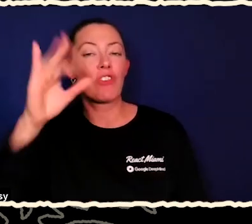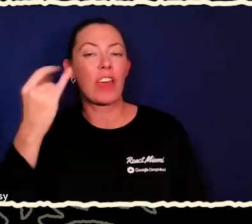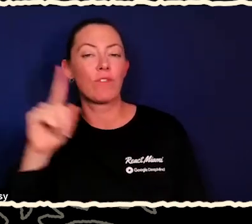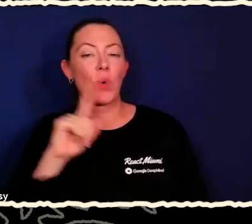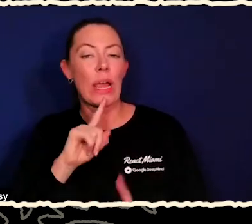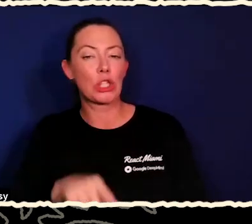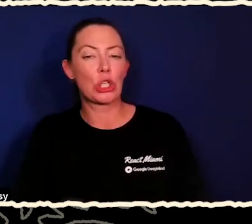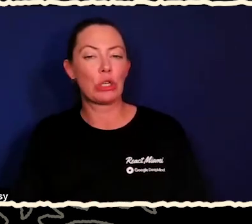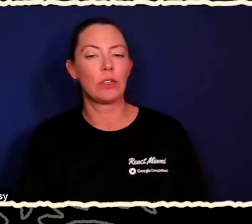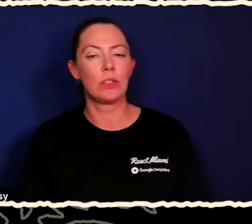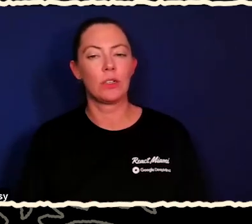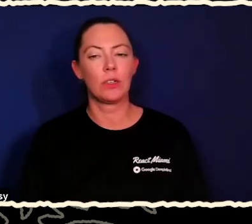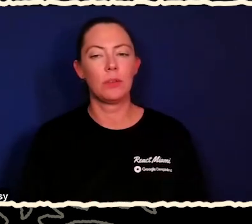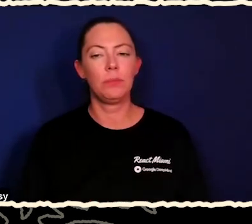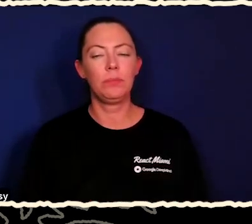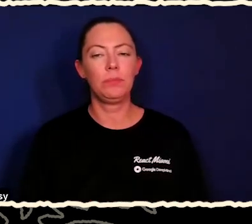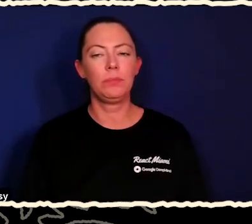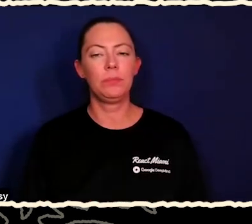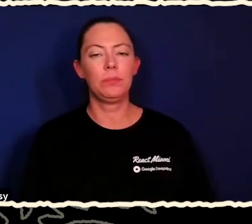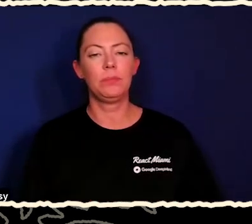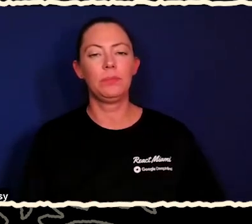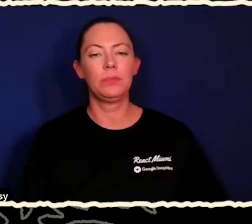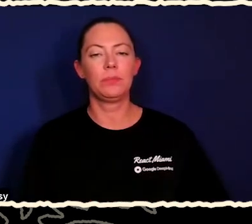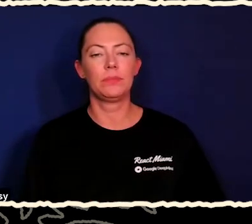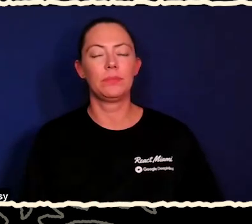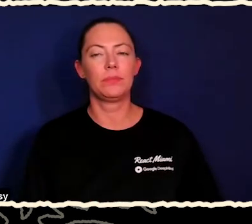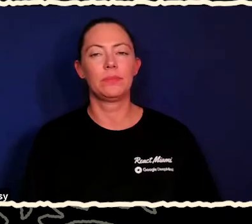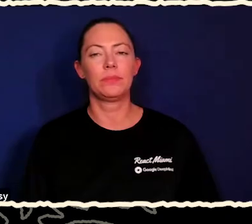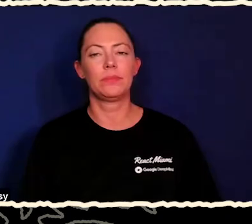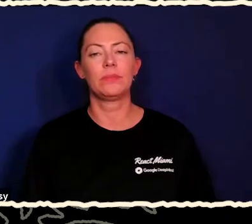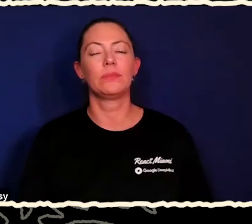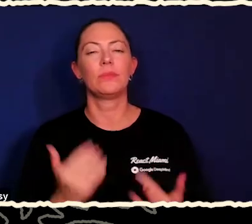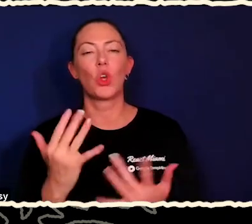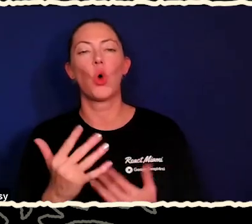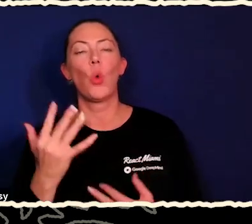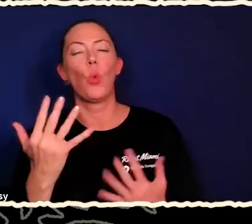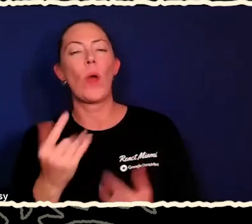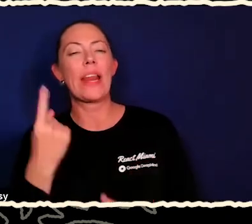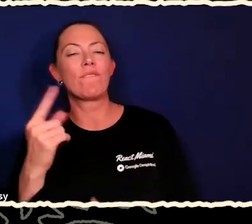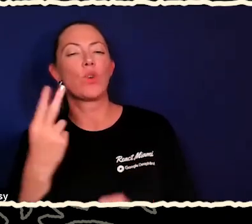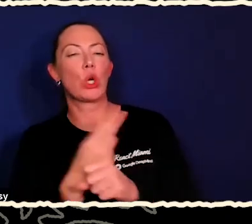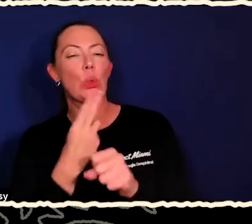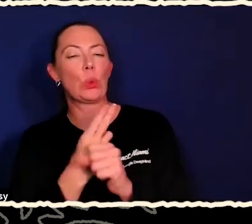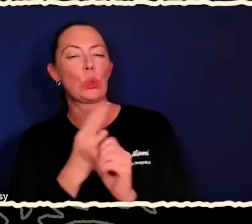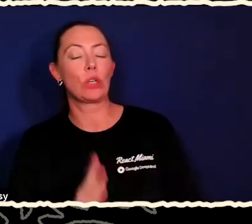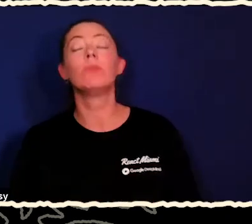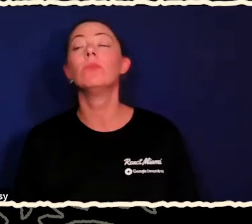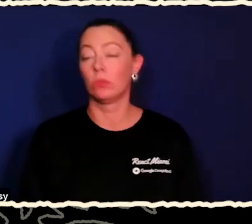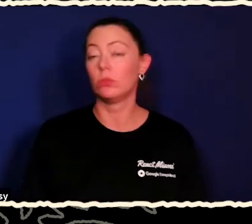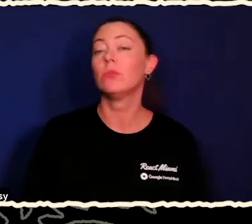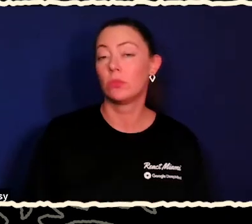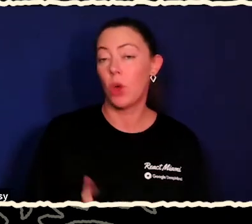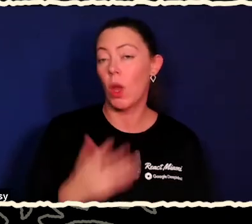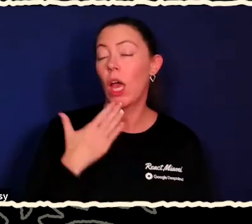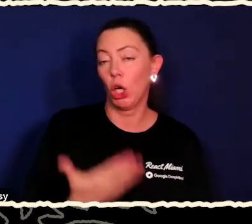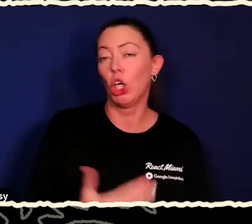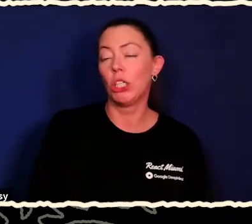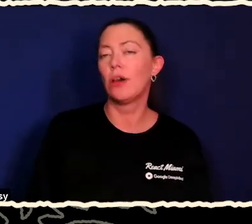if no one raises their hands. Waiting for user. Okay, that's great. Who else? Any